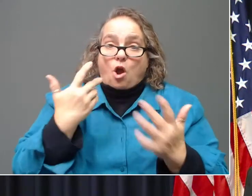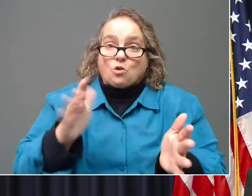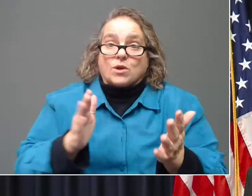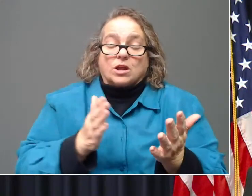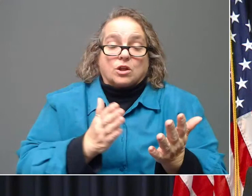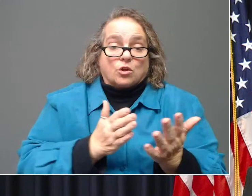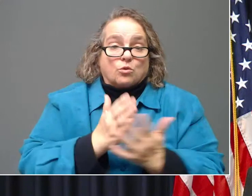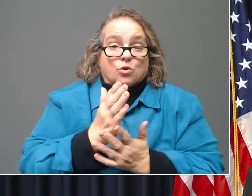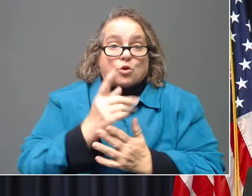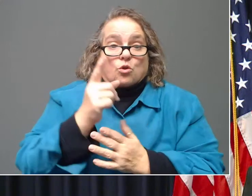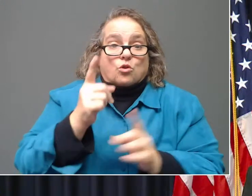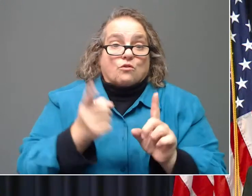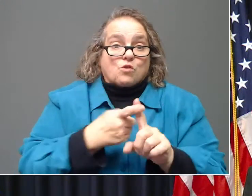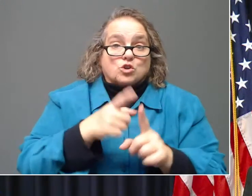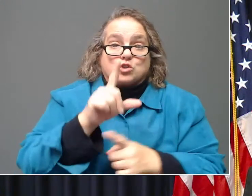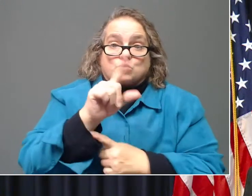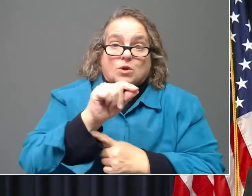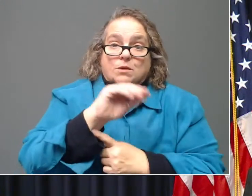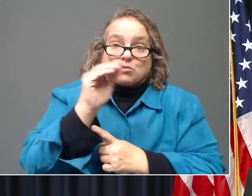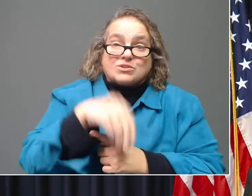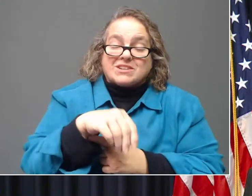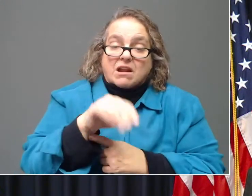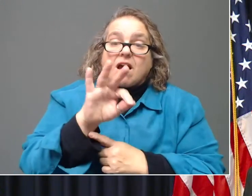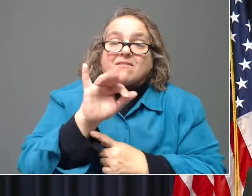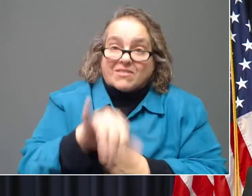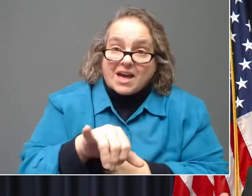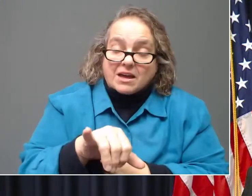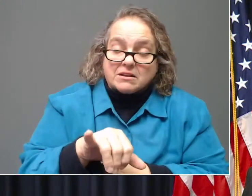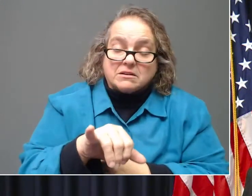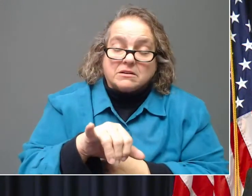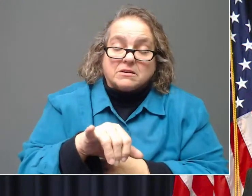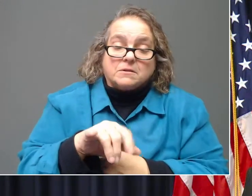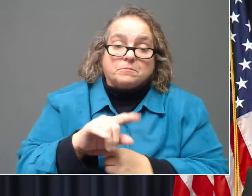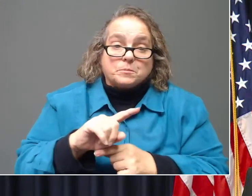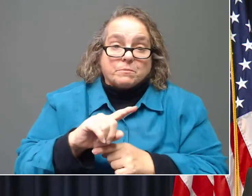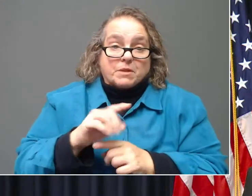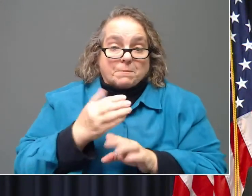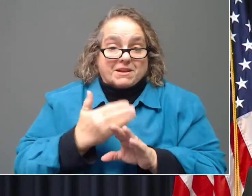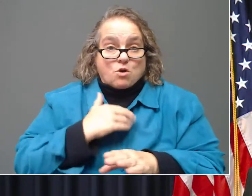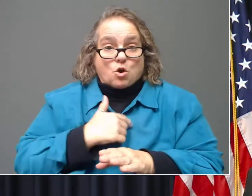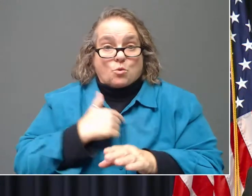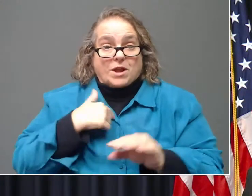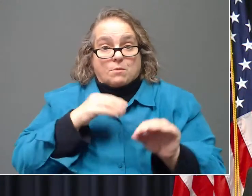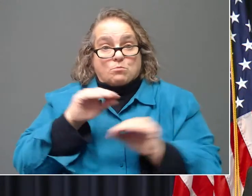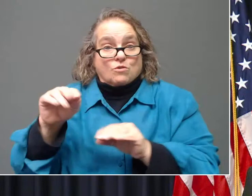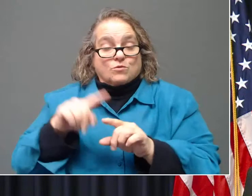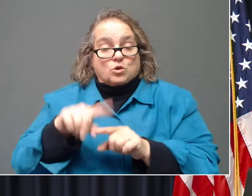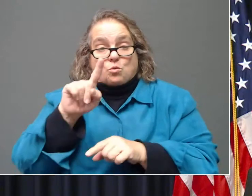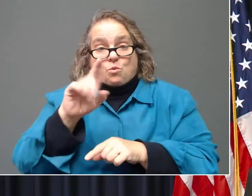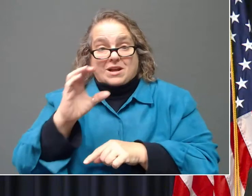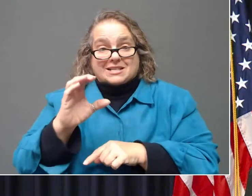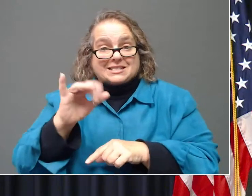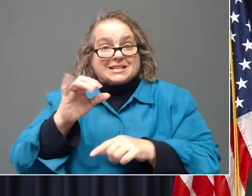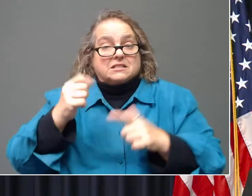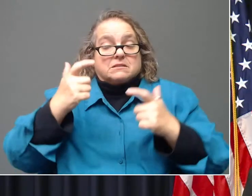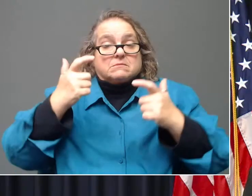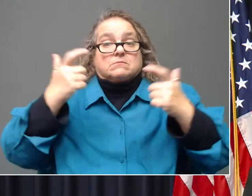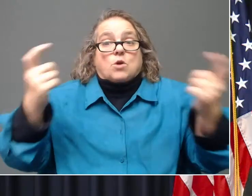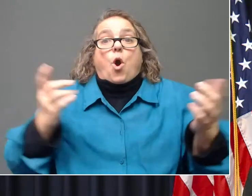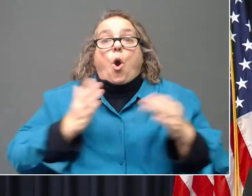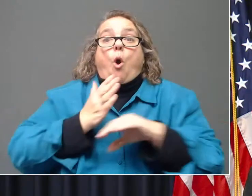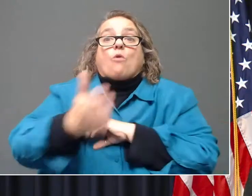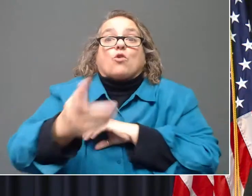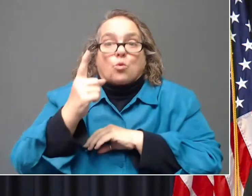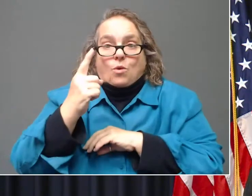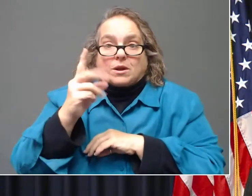first 20+% of that before moving to 1C, which is over 1 million people. But again,